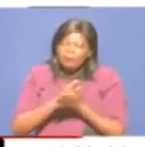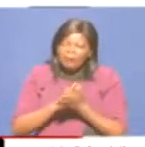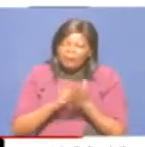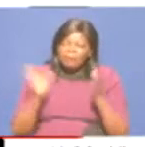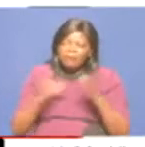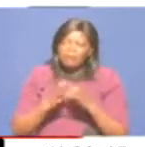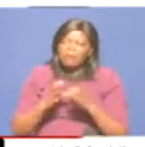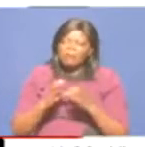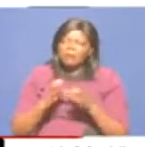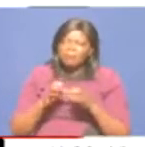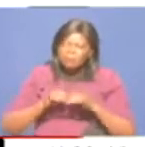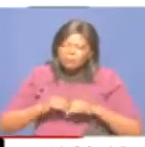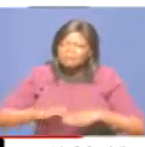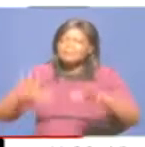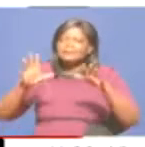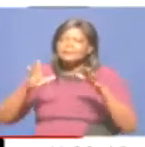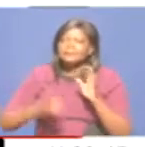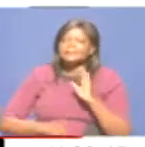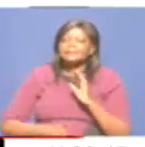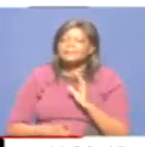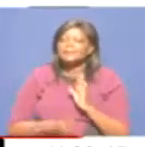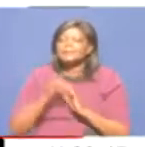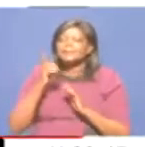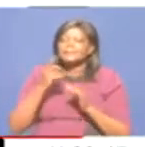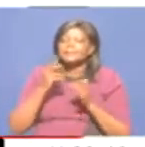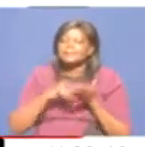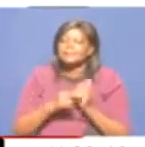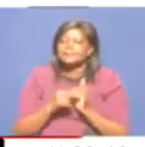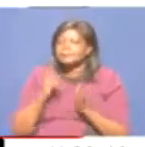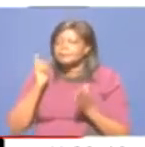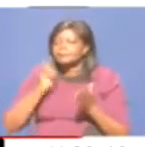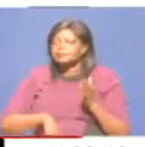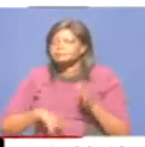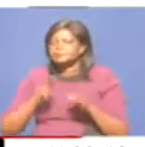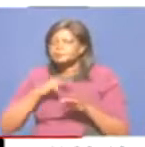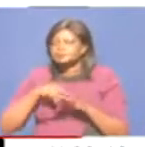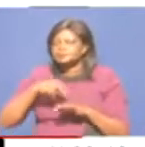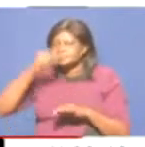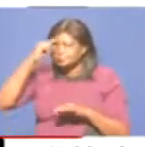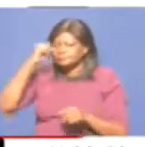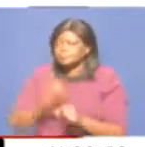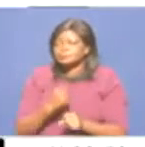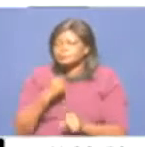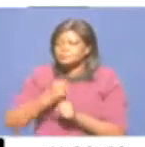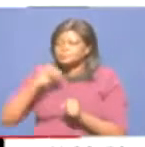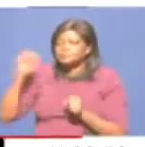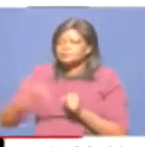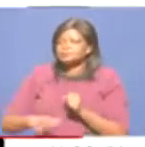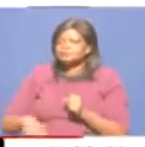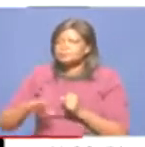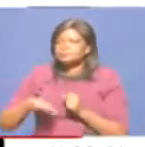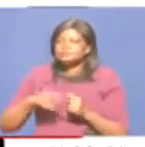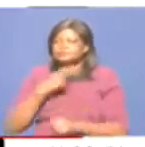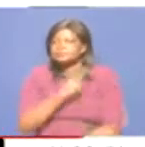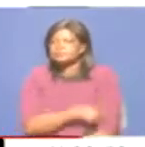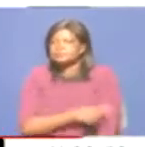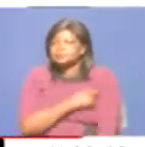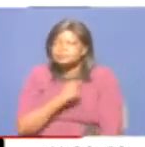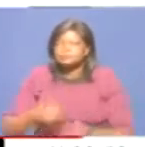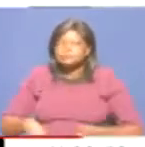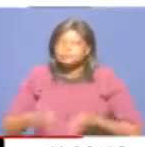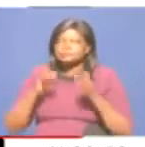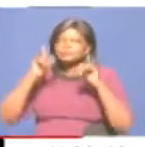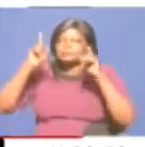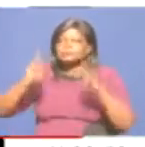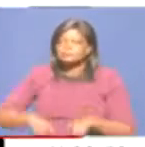make it faster. So that we start seeing some of these things that the national government is doing in the slum areas, in the, you know, the hospitals, the roads, must